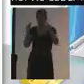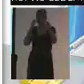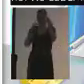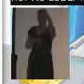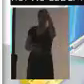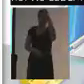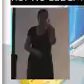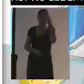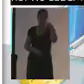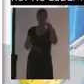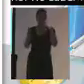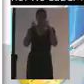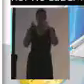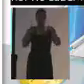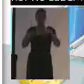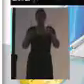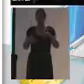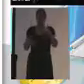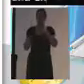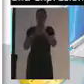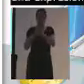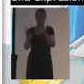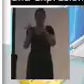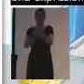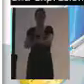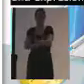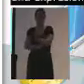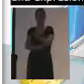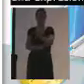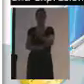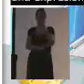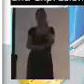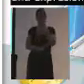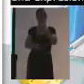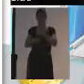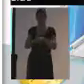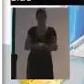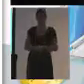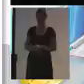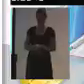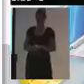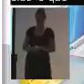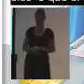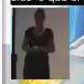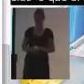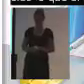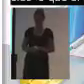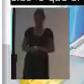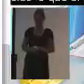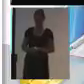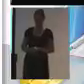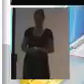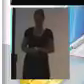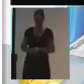not know it, but we believe that if we see a smile or an expression of happiness, then that means that the